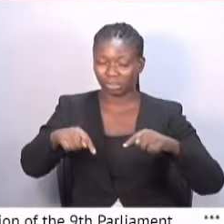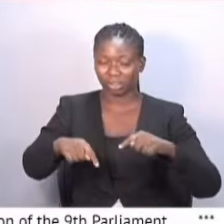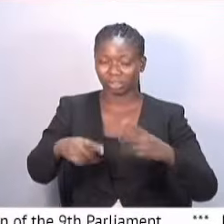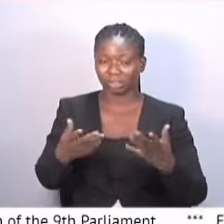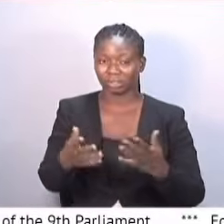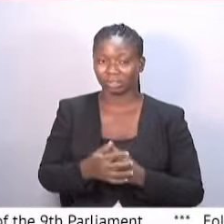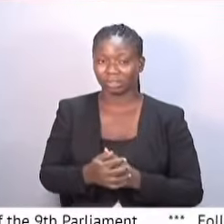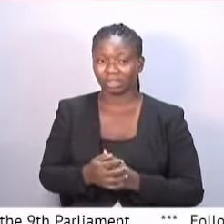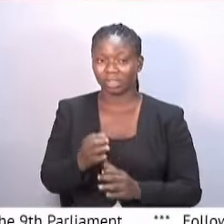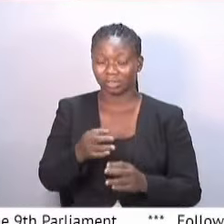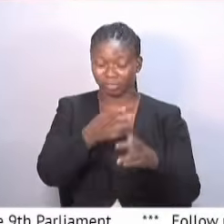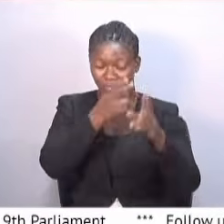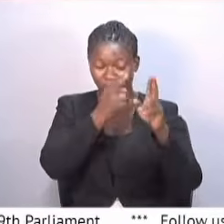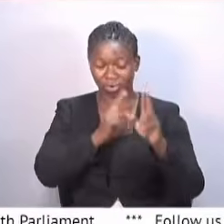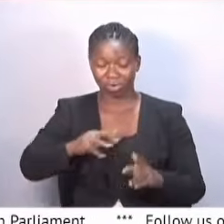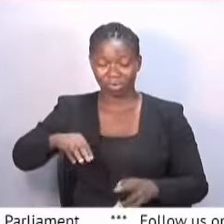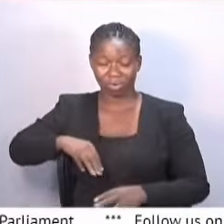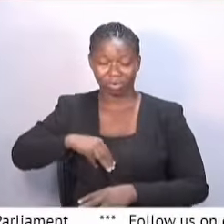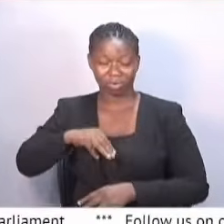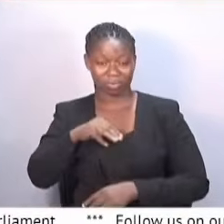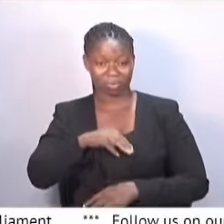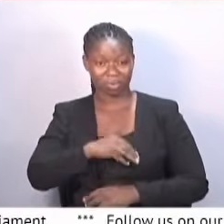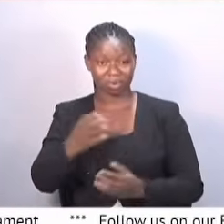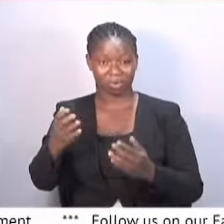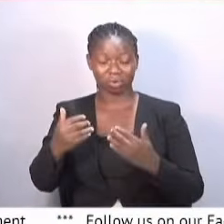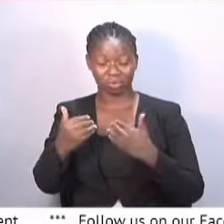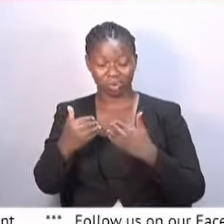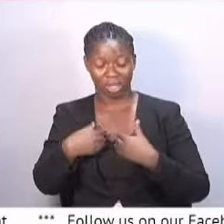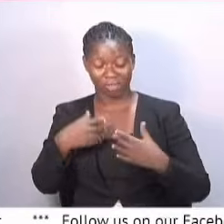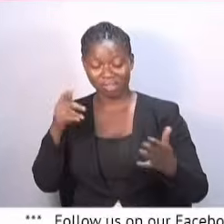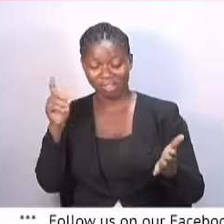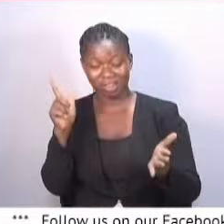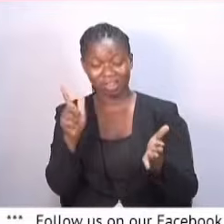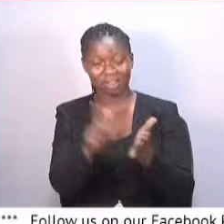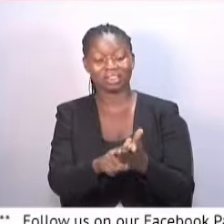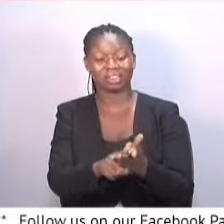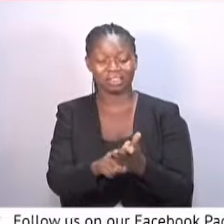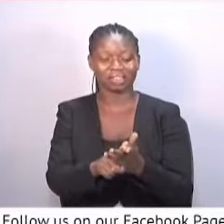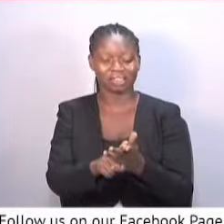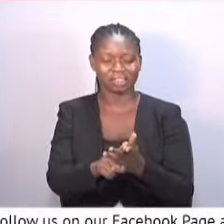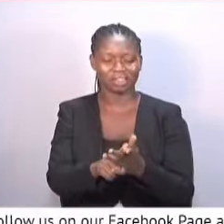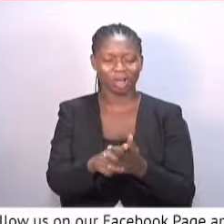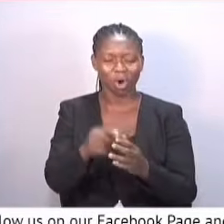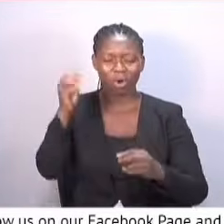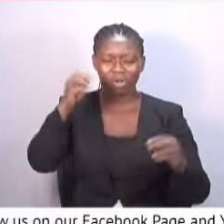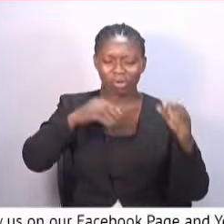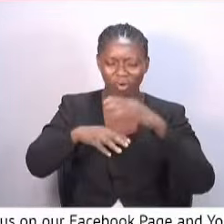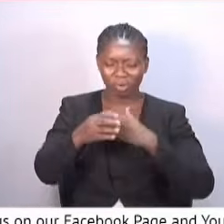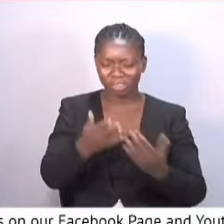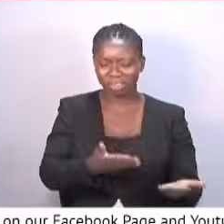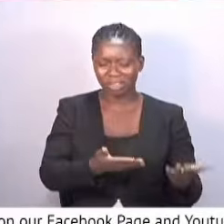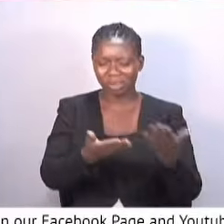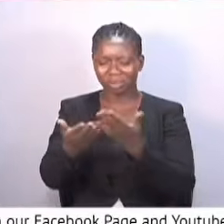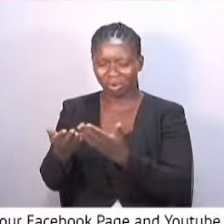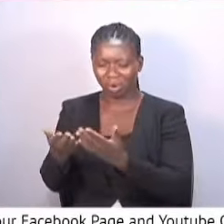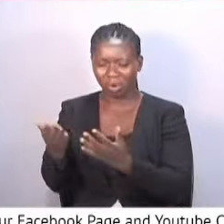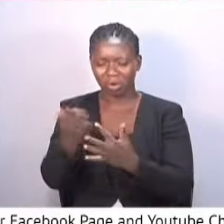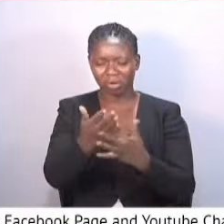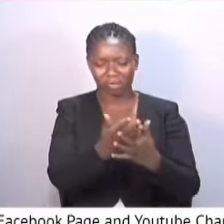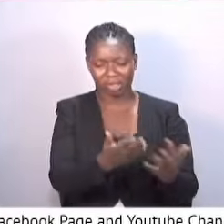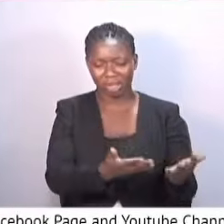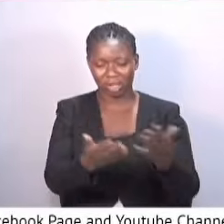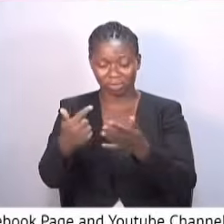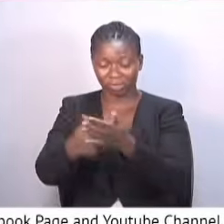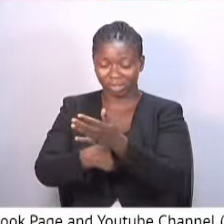if the honorable member wants to have a legal opinion, the comments that were filed on behalf of